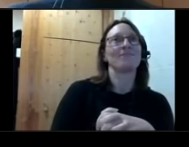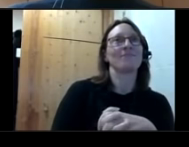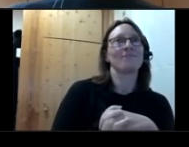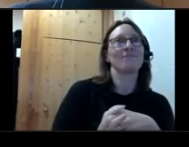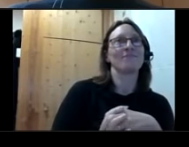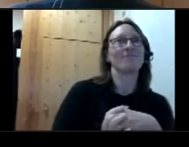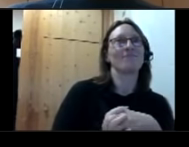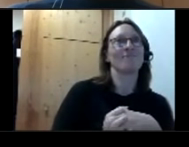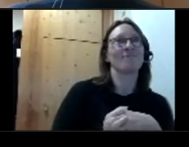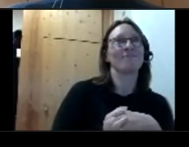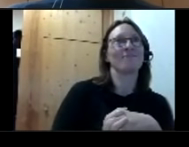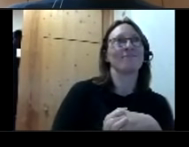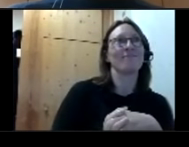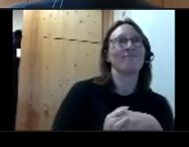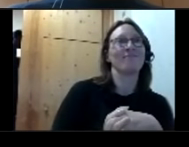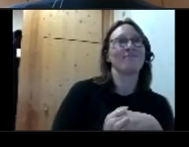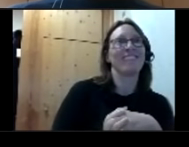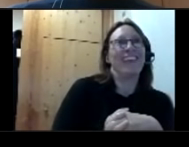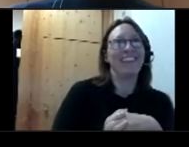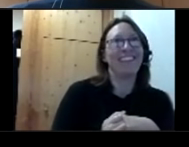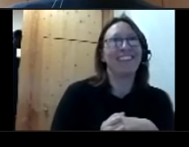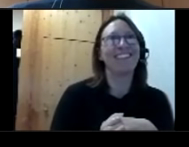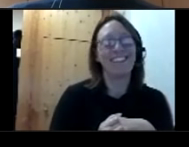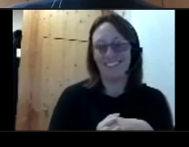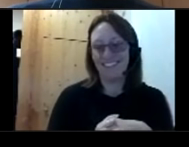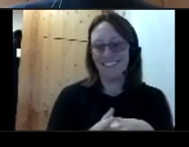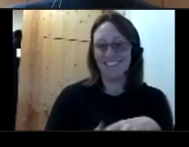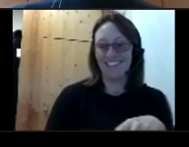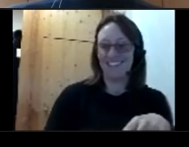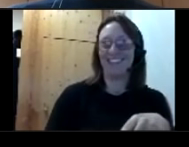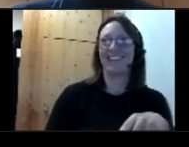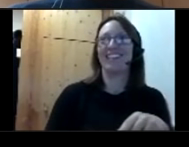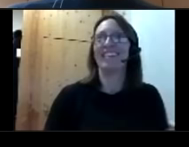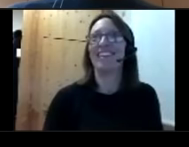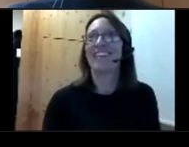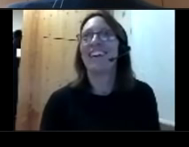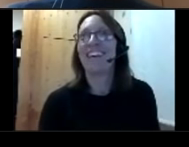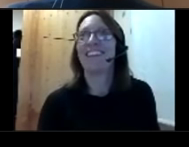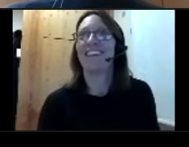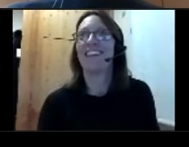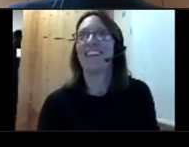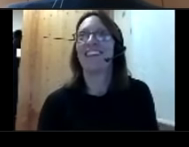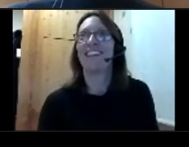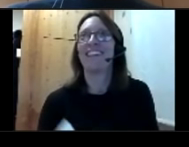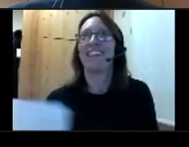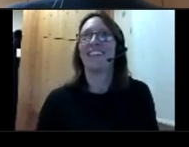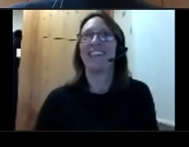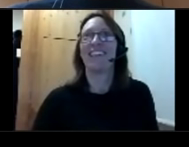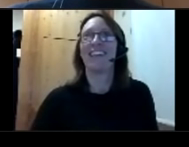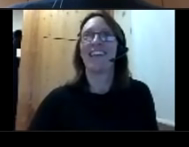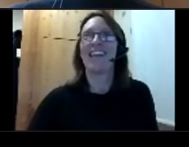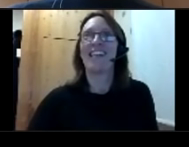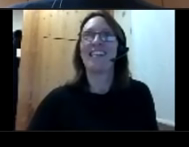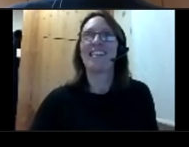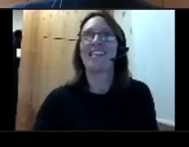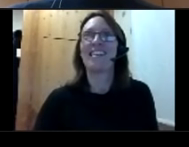Cool. So that is a whistle-stop tour of the regulations. All of the questions you're asking are very good ones, and some of them can be answered, some of them can't. It's